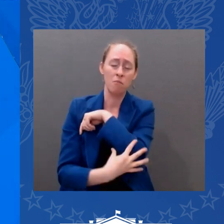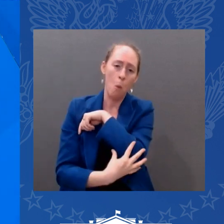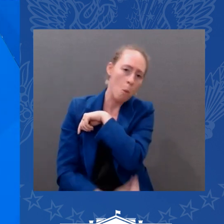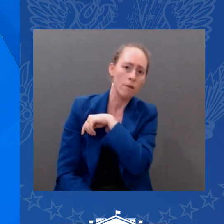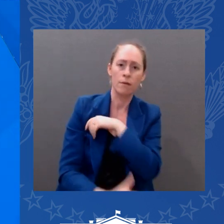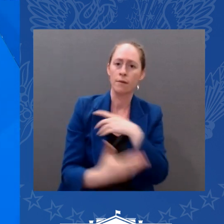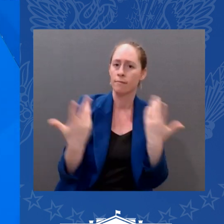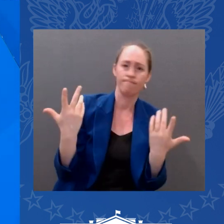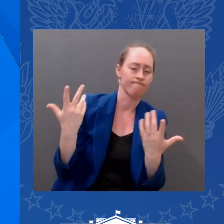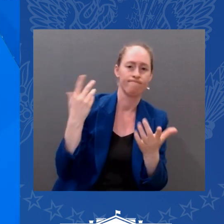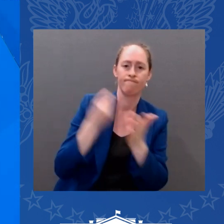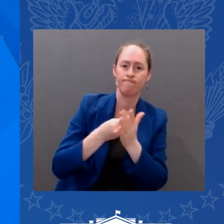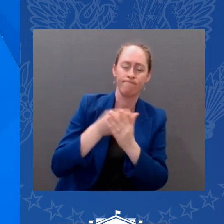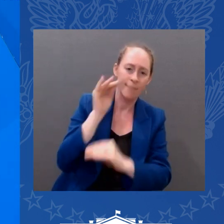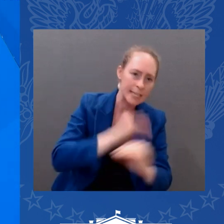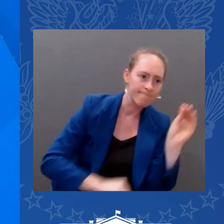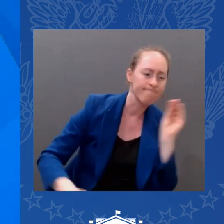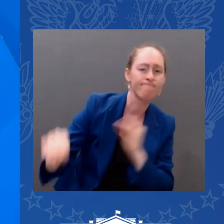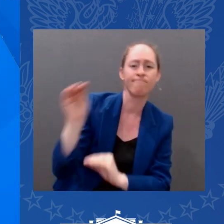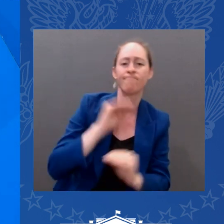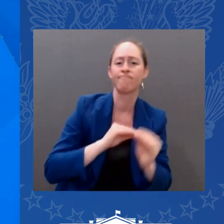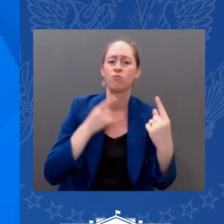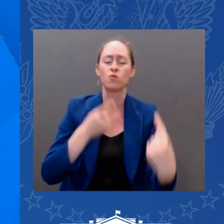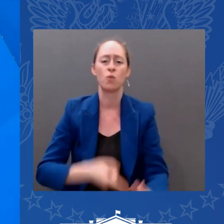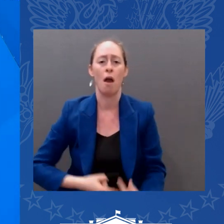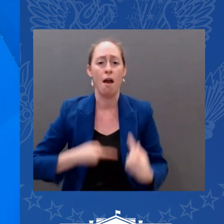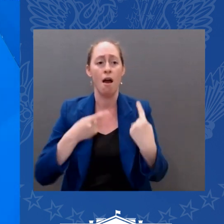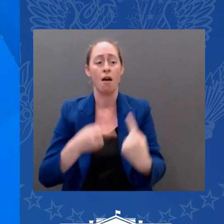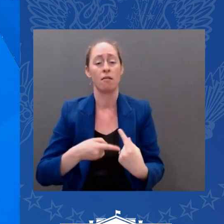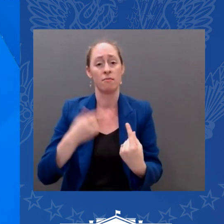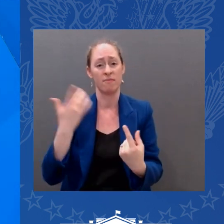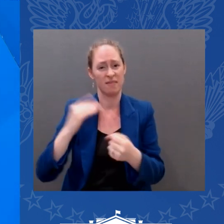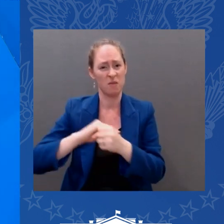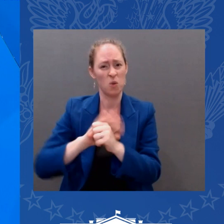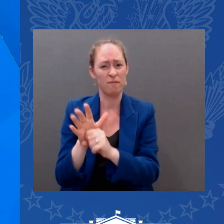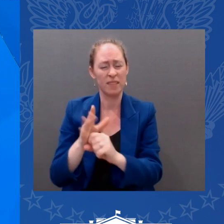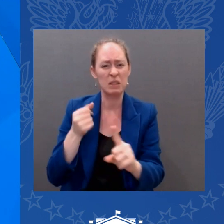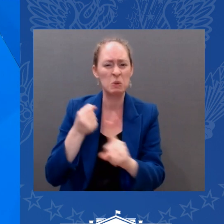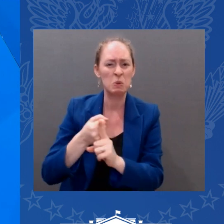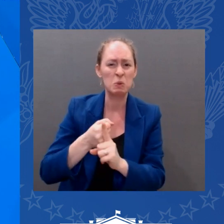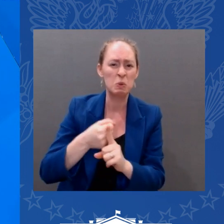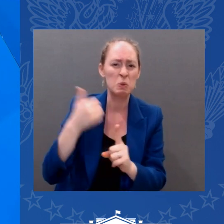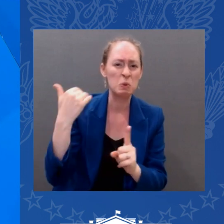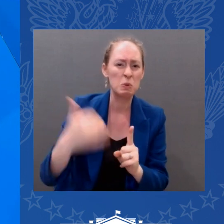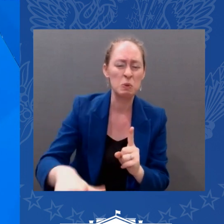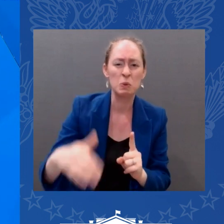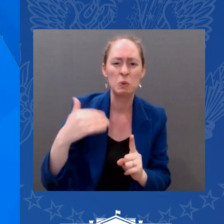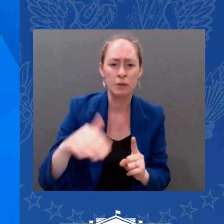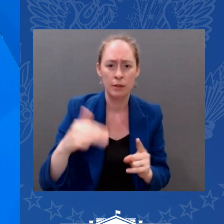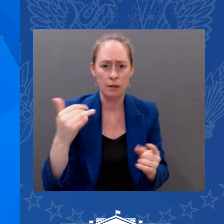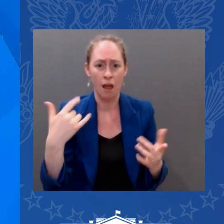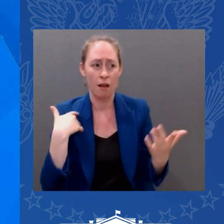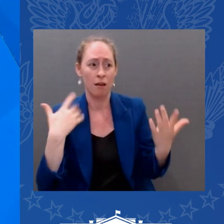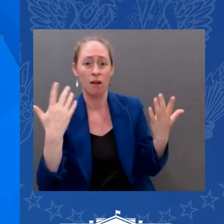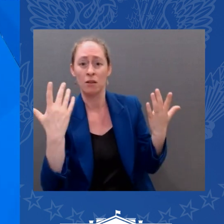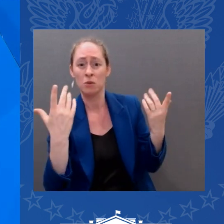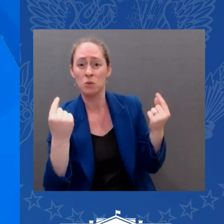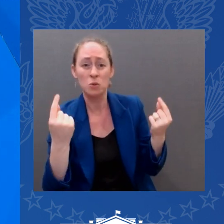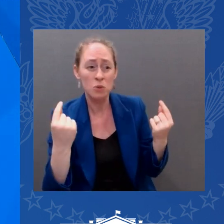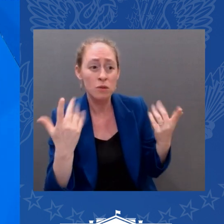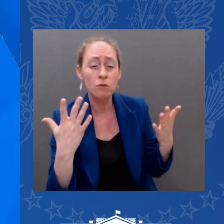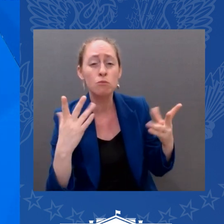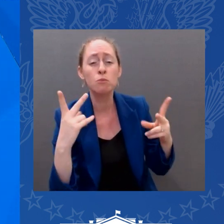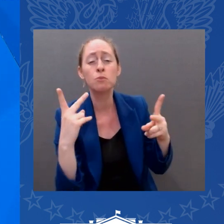rise. Global inflammatory pressures were made worse by Putin's brutal and unprovoked war against